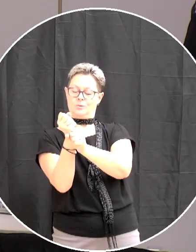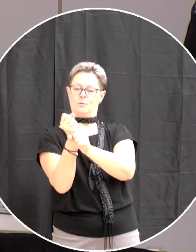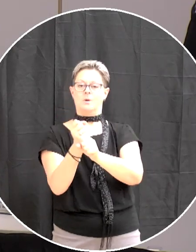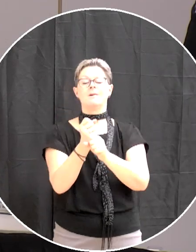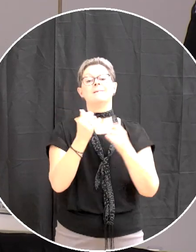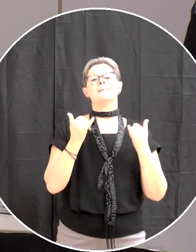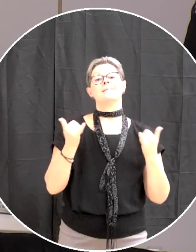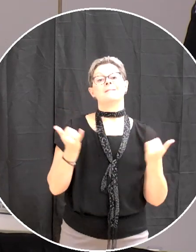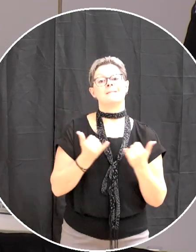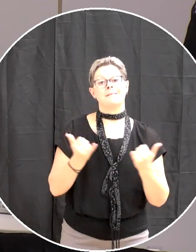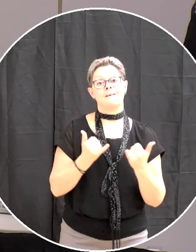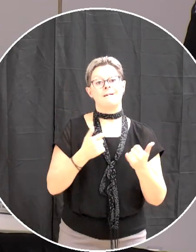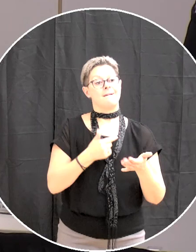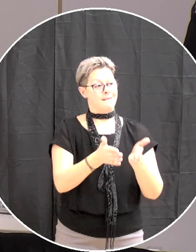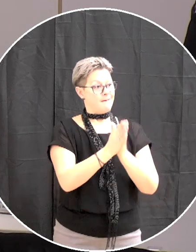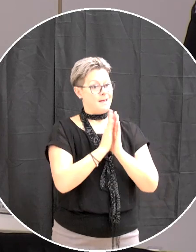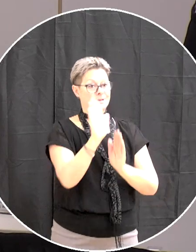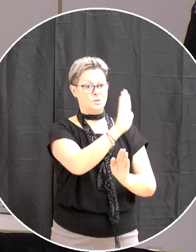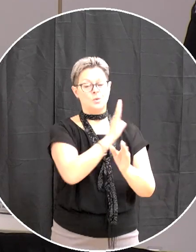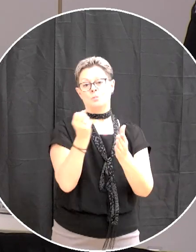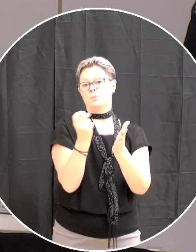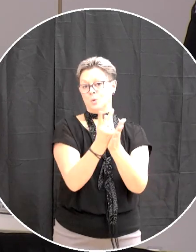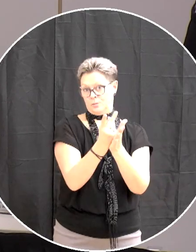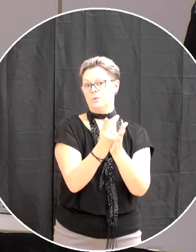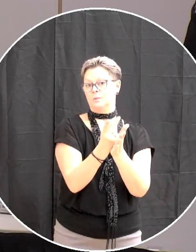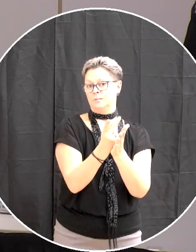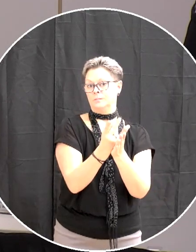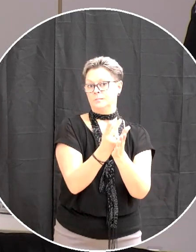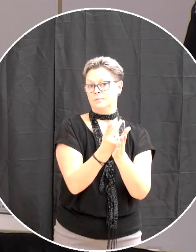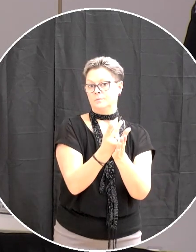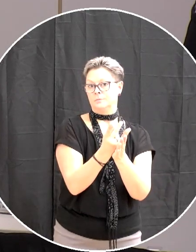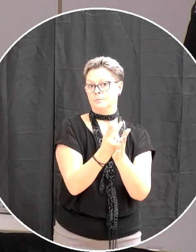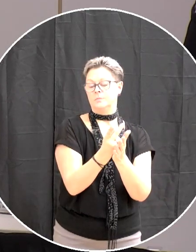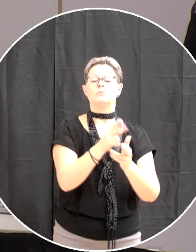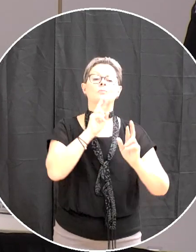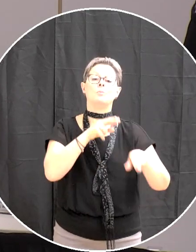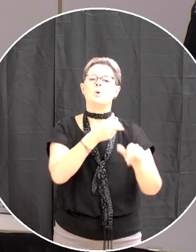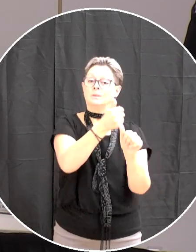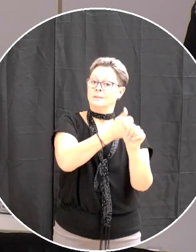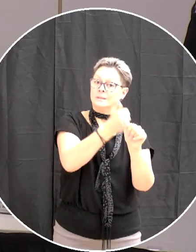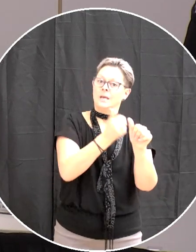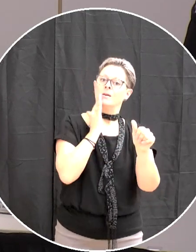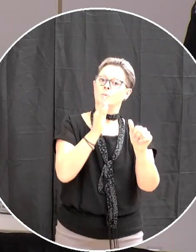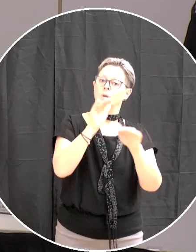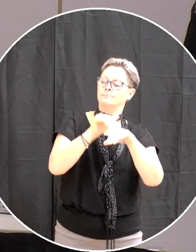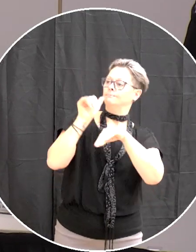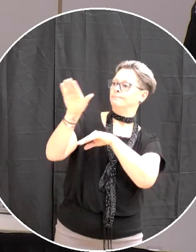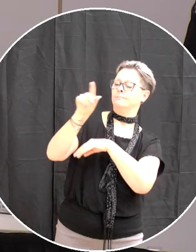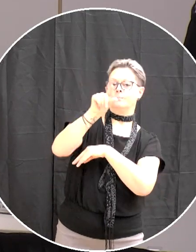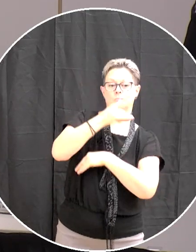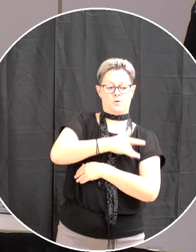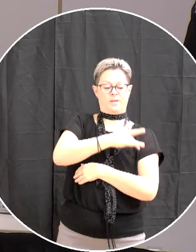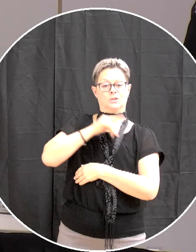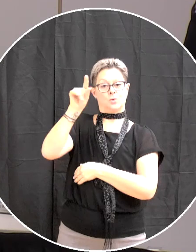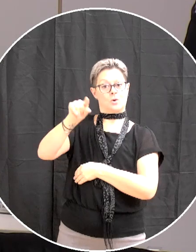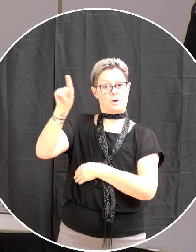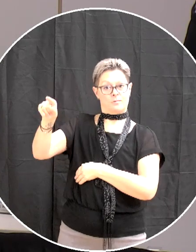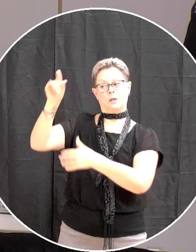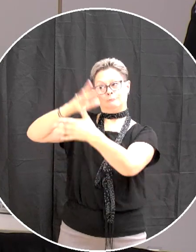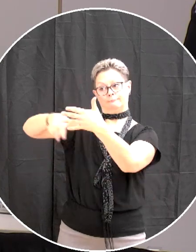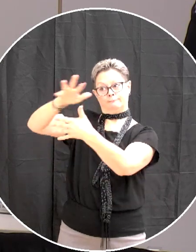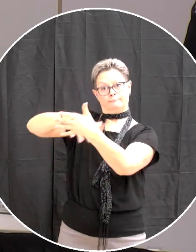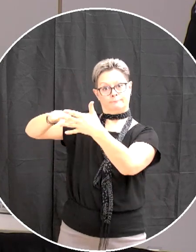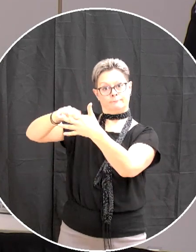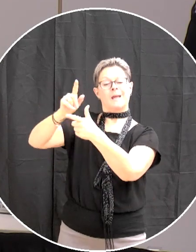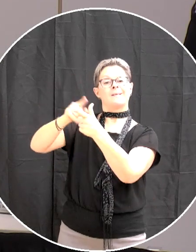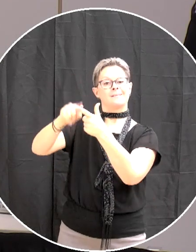today for the Board of Trustees' approval in principle. The report will be submitted to the provincial government for review and subsequently tabled in the